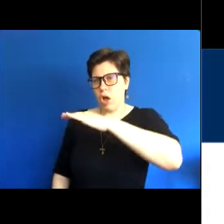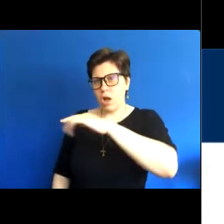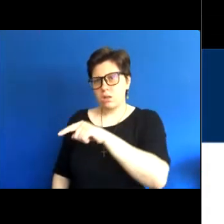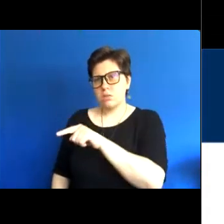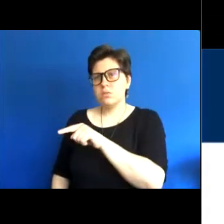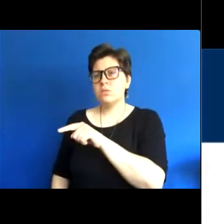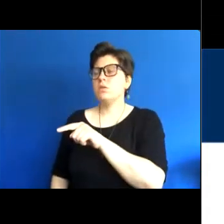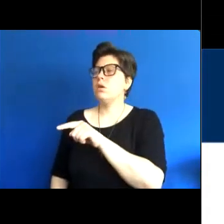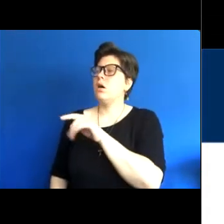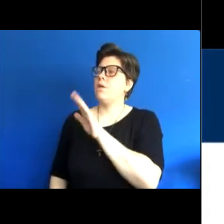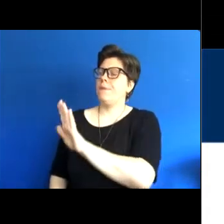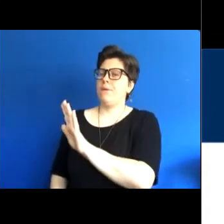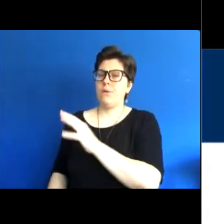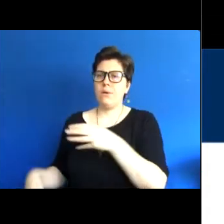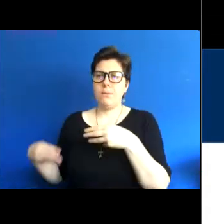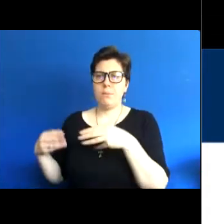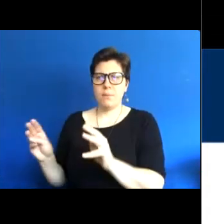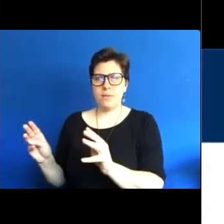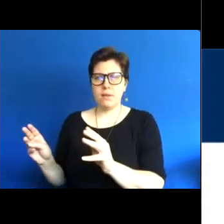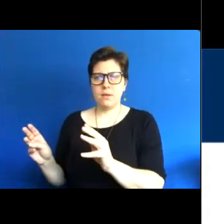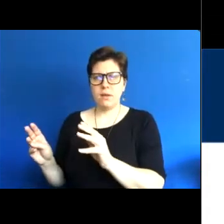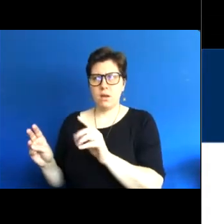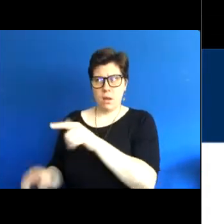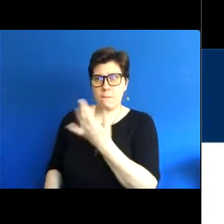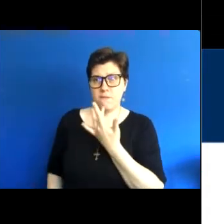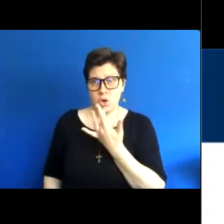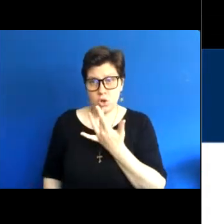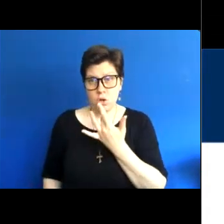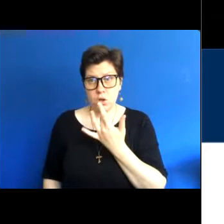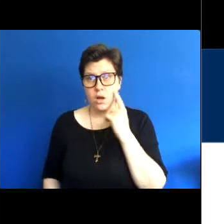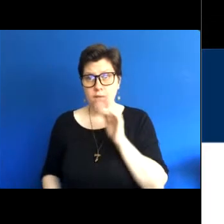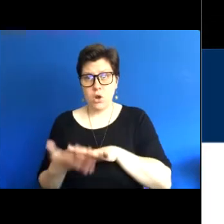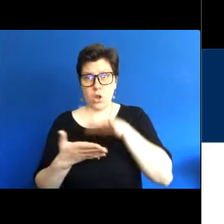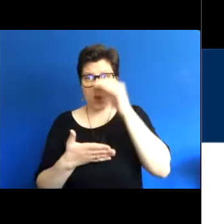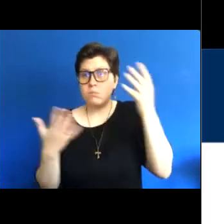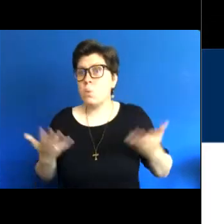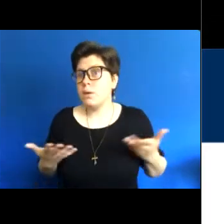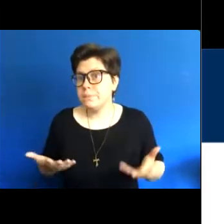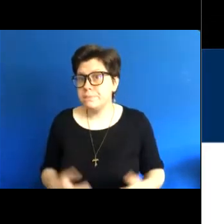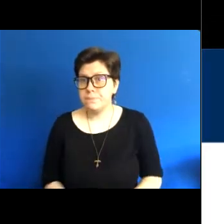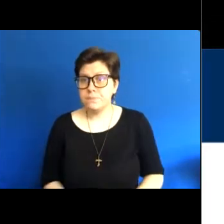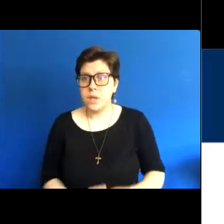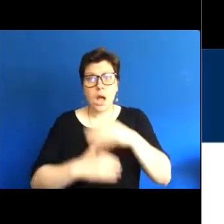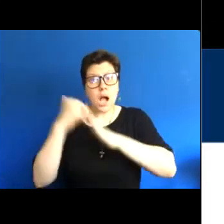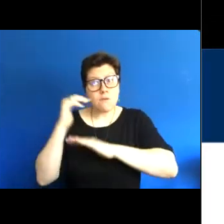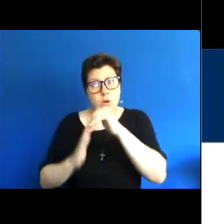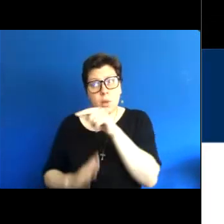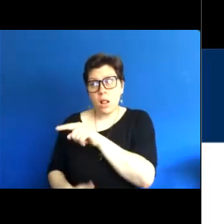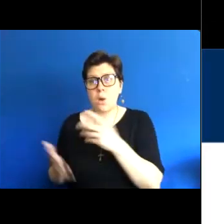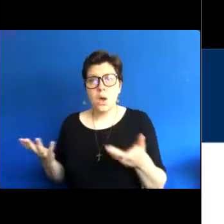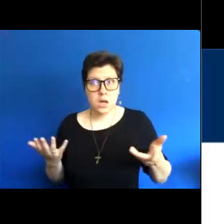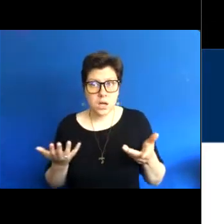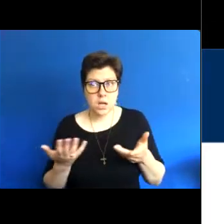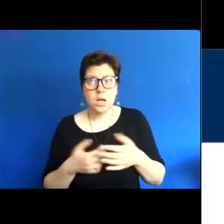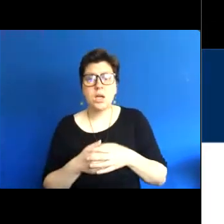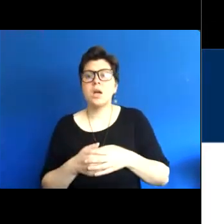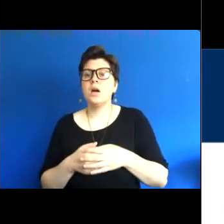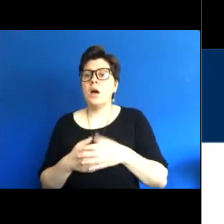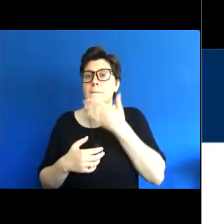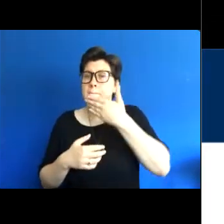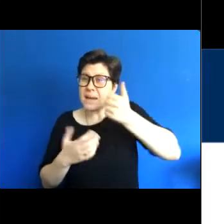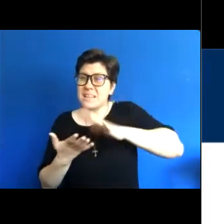is the method that they most prefer when it comes to their learning? What do they feel most comfortable with in terms of their learning? How do they